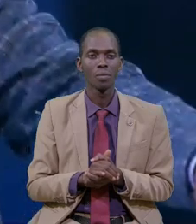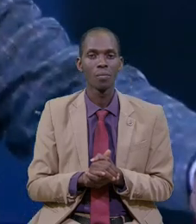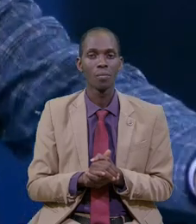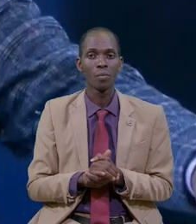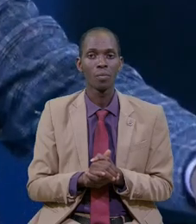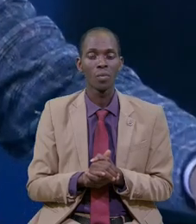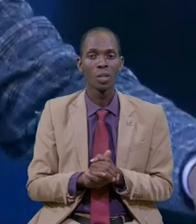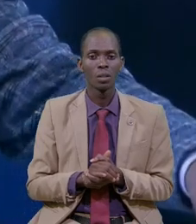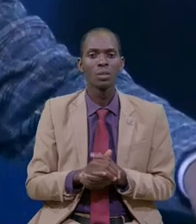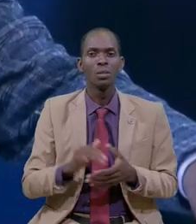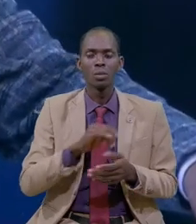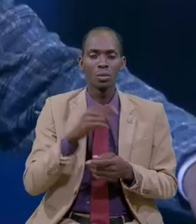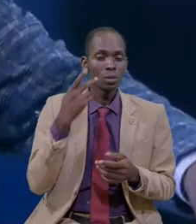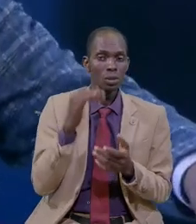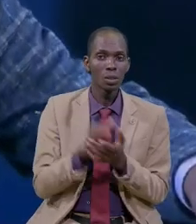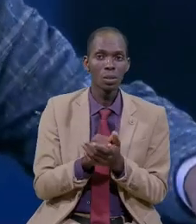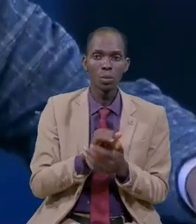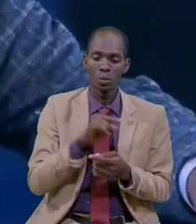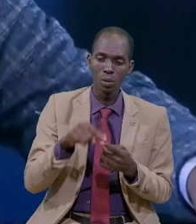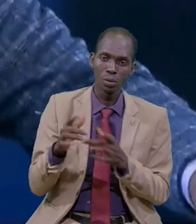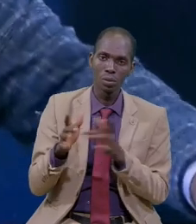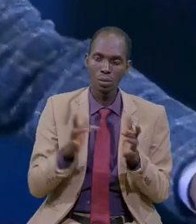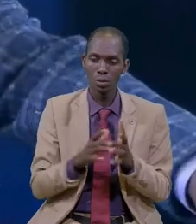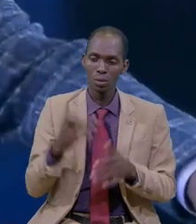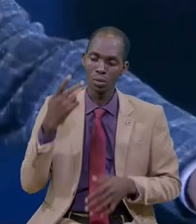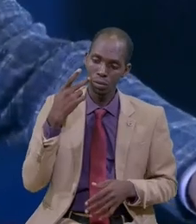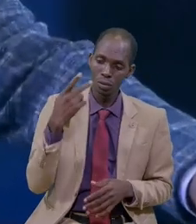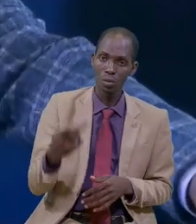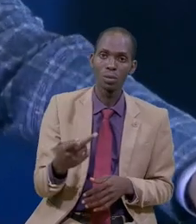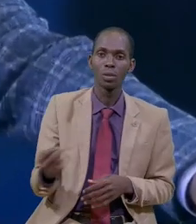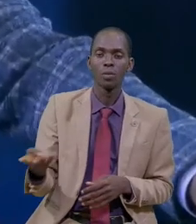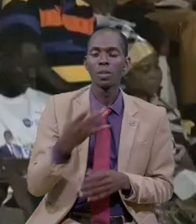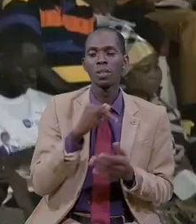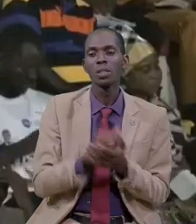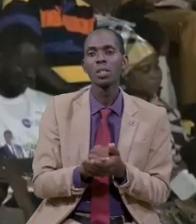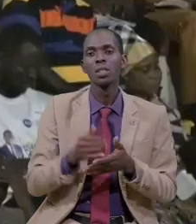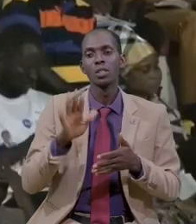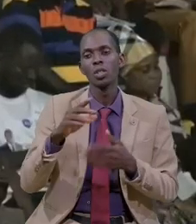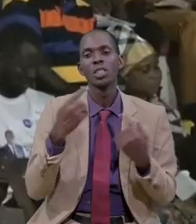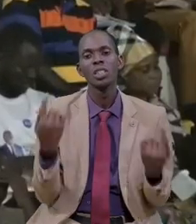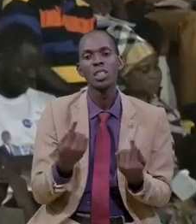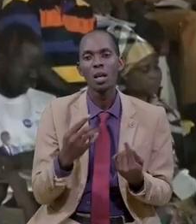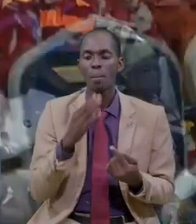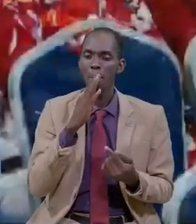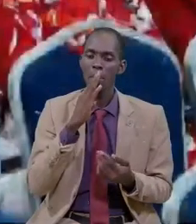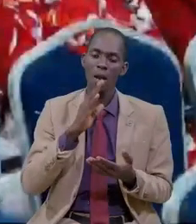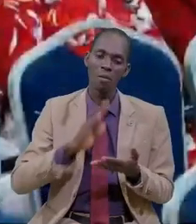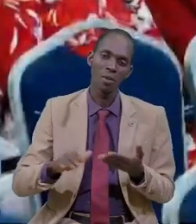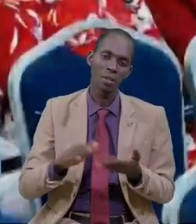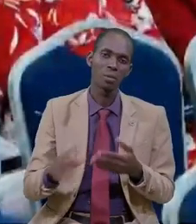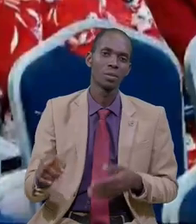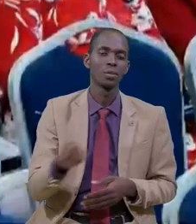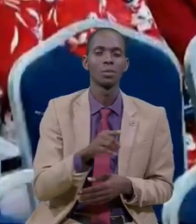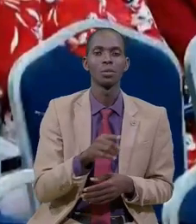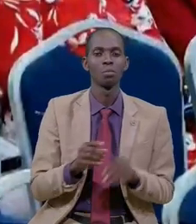when he saw their love, when he said, your sins be forgiven thee? Est-ce qu'on a dit que Jésus a vu leur amour là, dit que tes péchés te